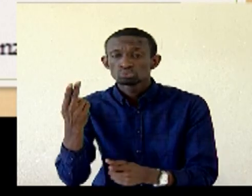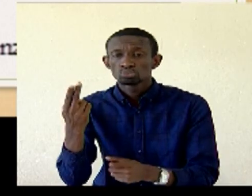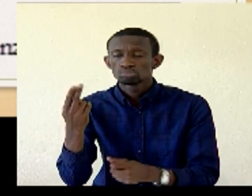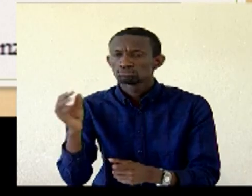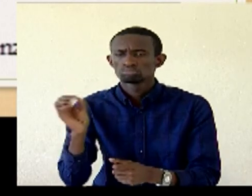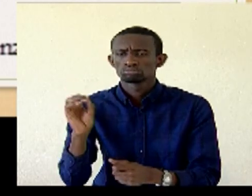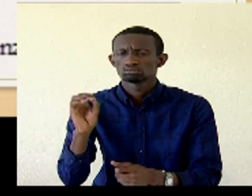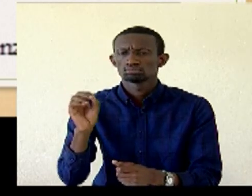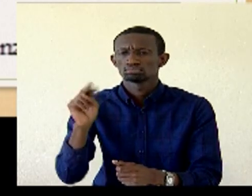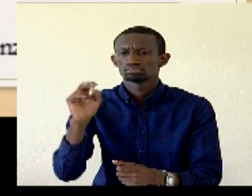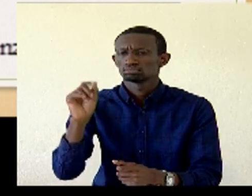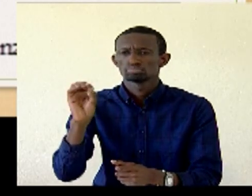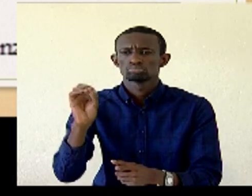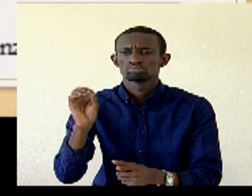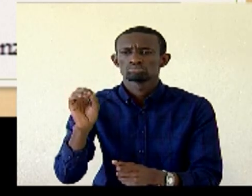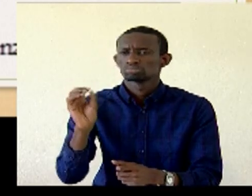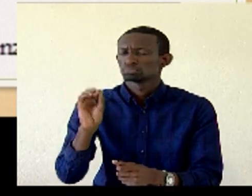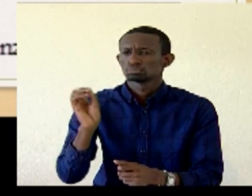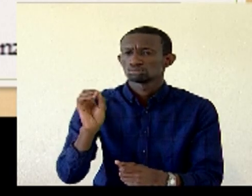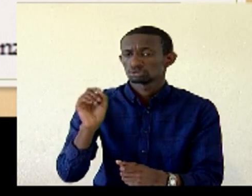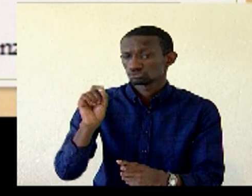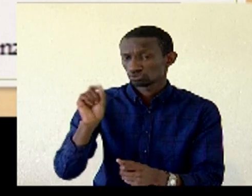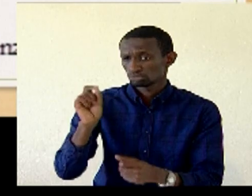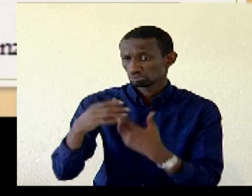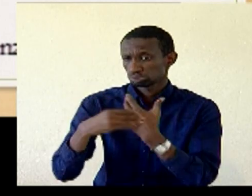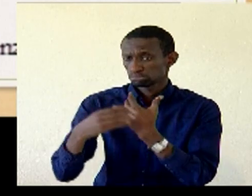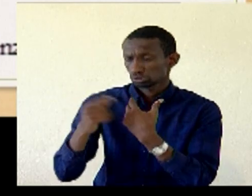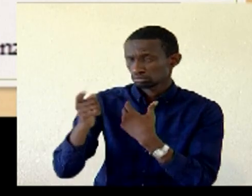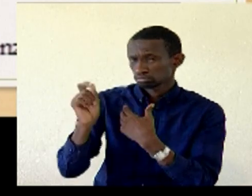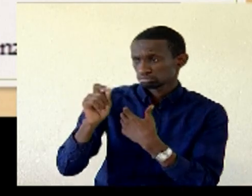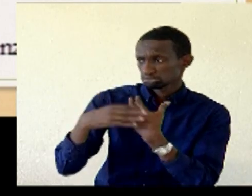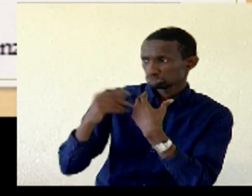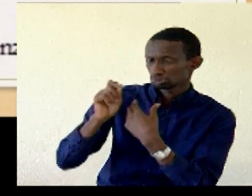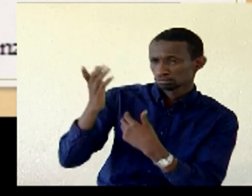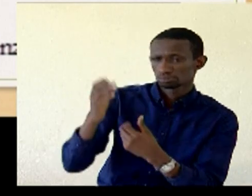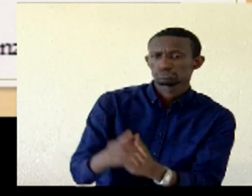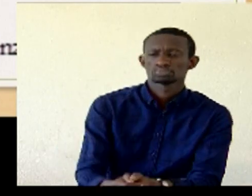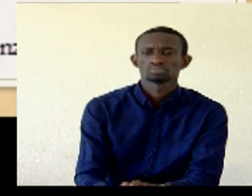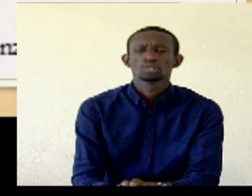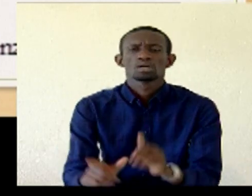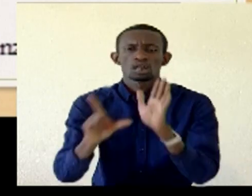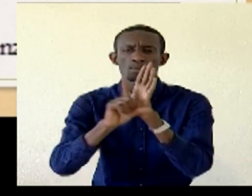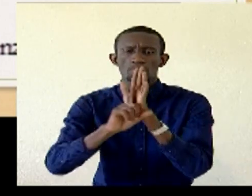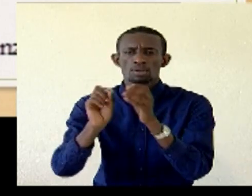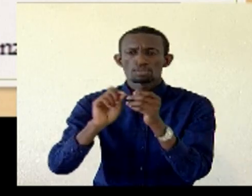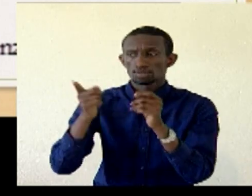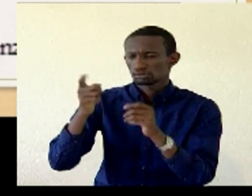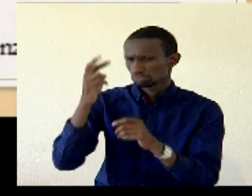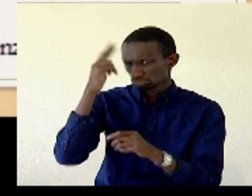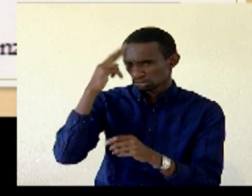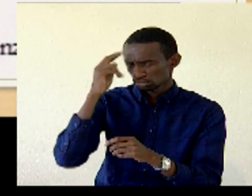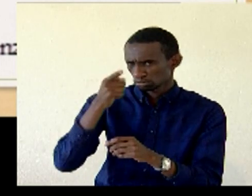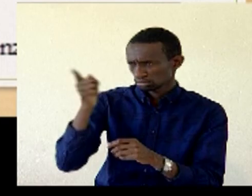organic reactions, take note of the reagents that are used, the conditions that are used. Remember, these